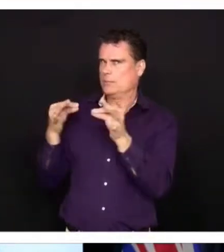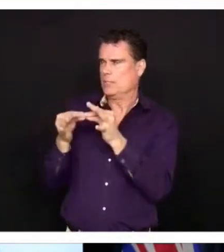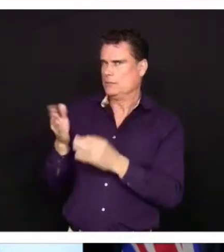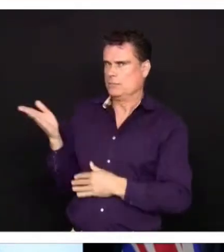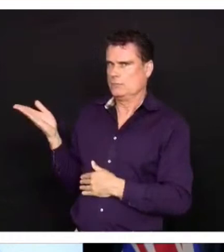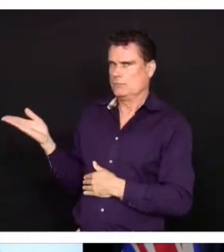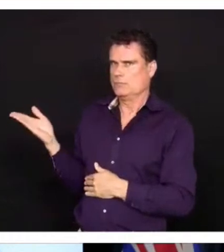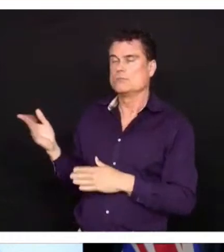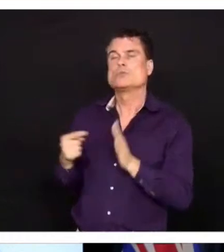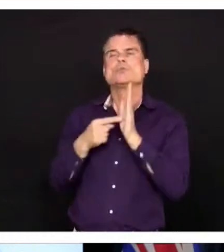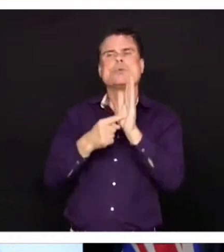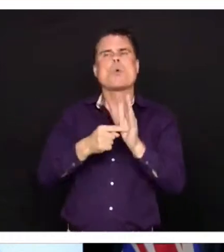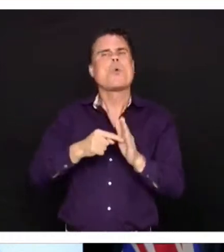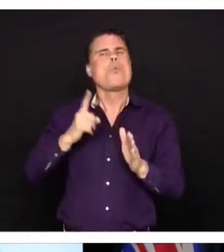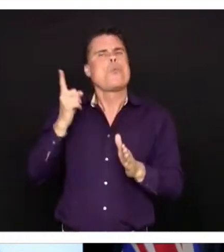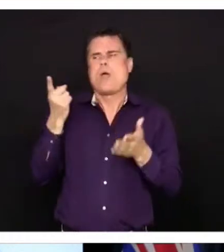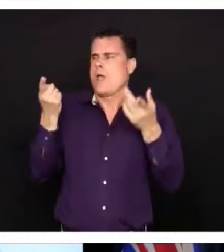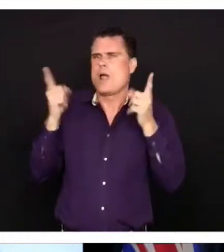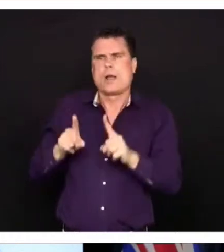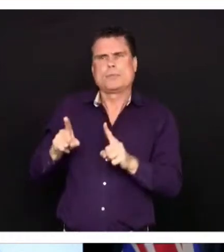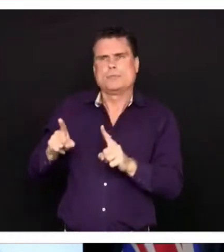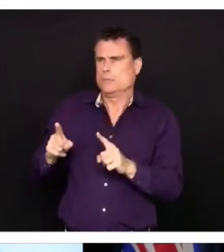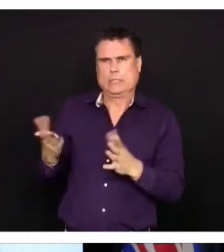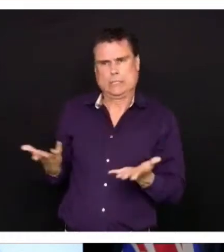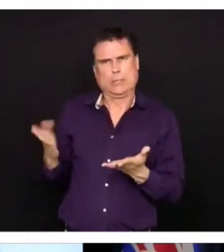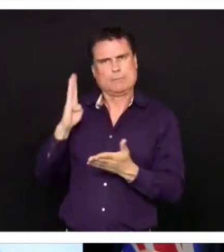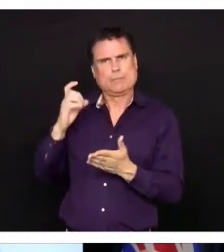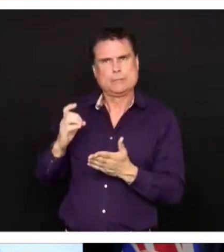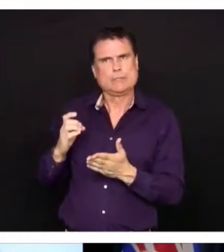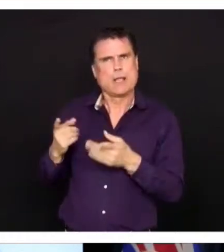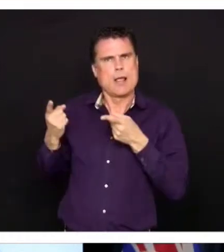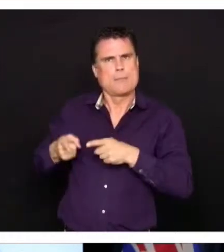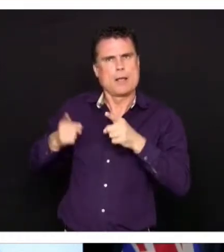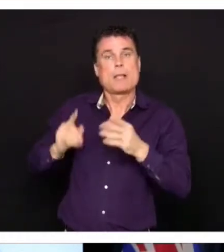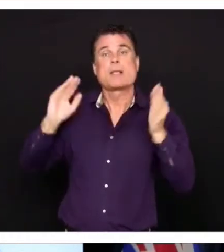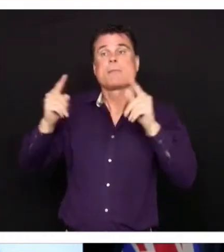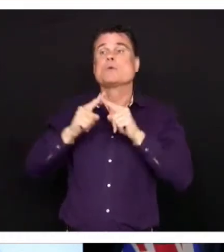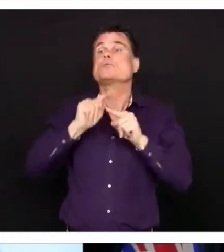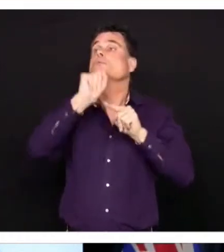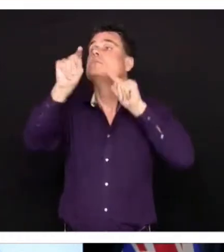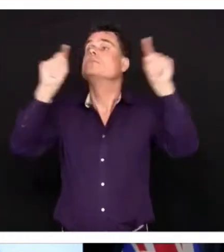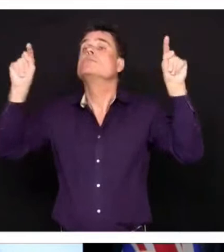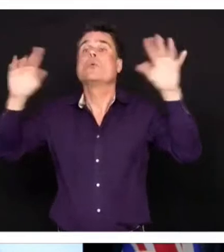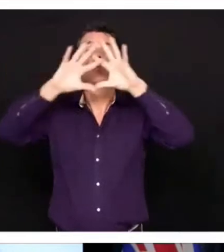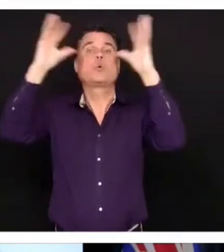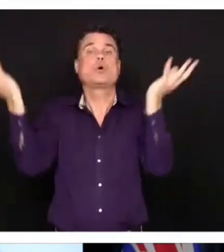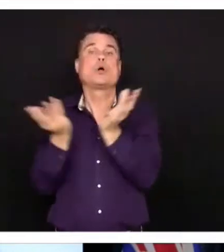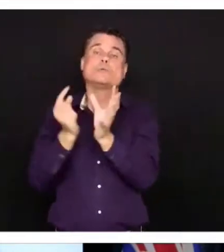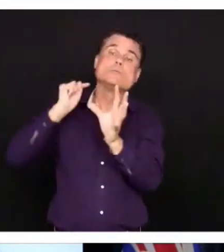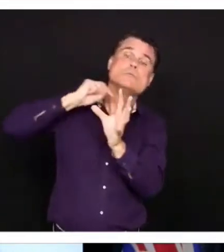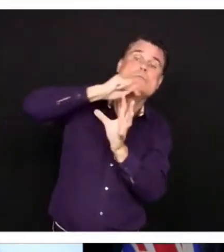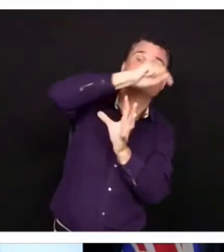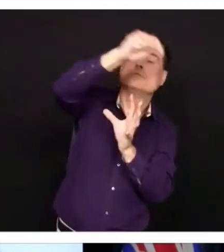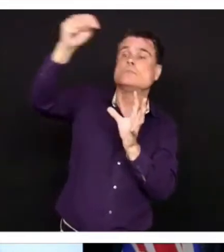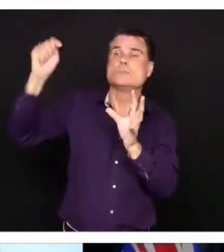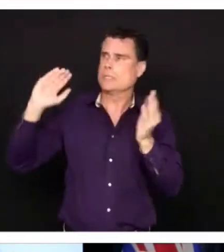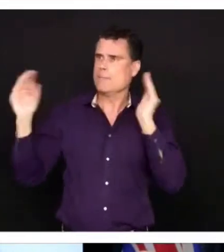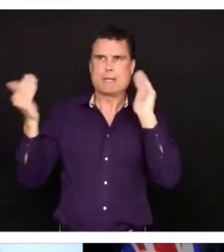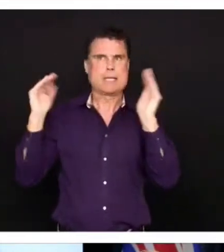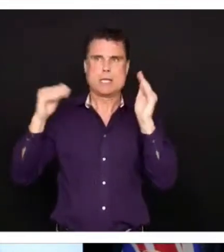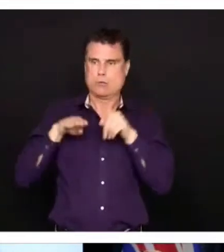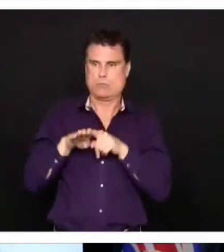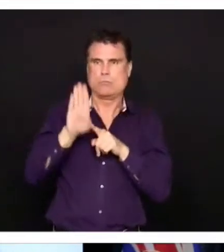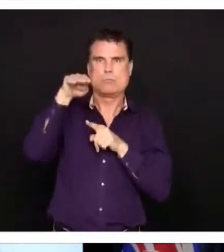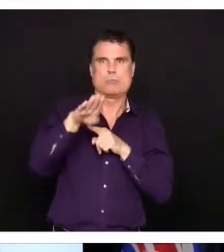weeks ago when we presented this. So the first one is the cumulative diagnosed cases in British